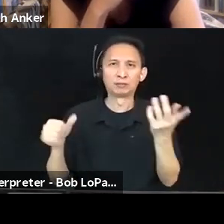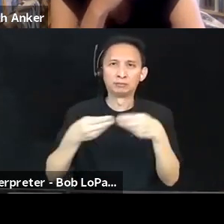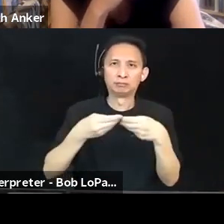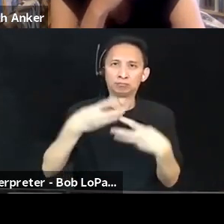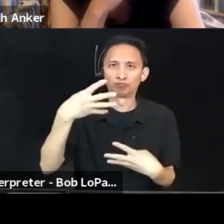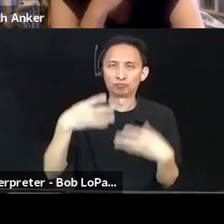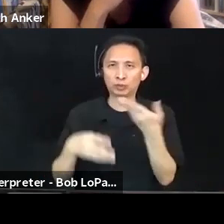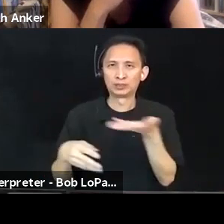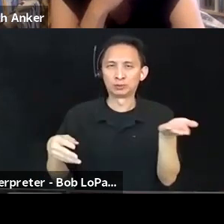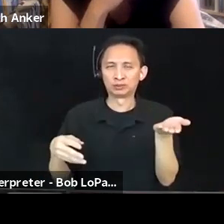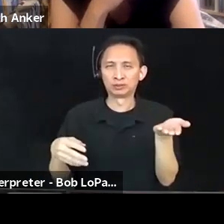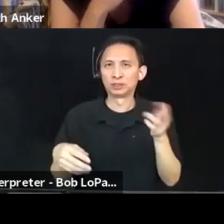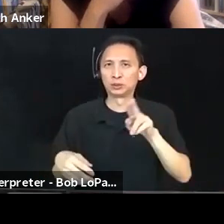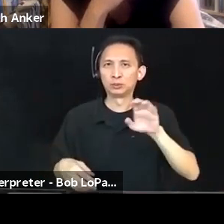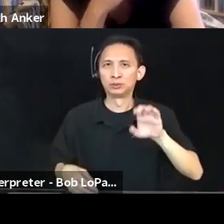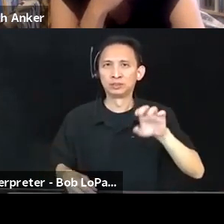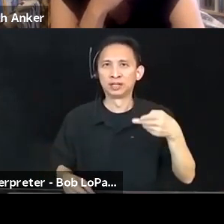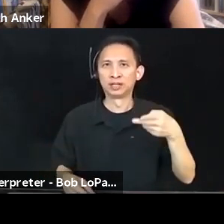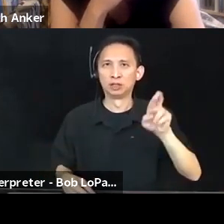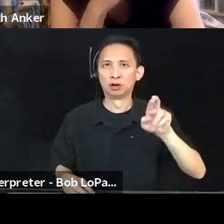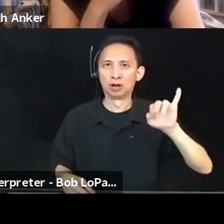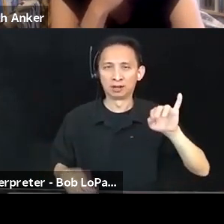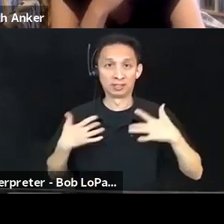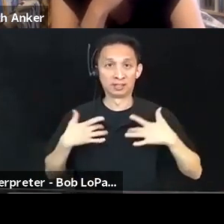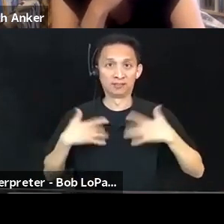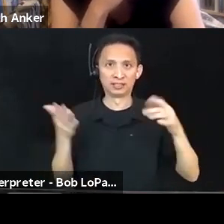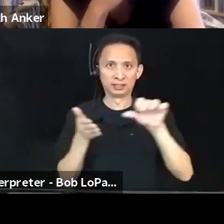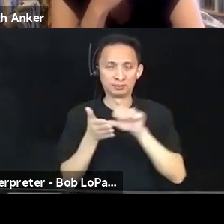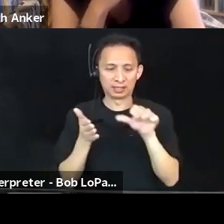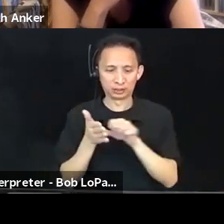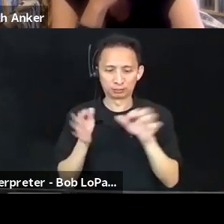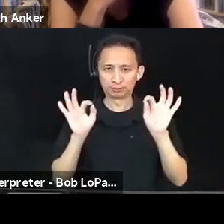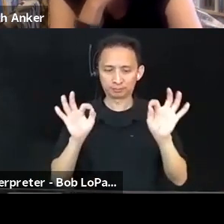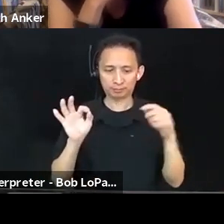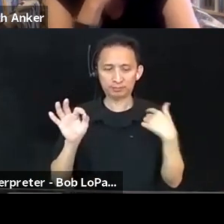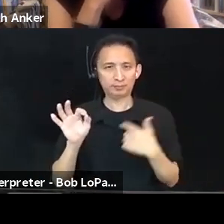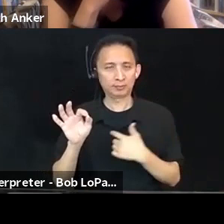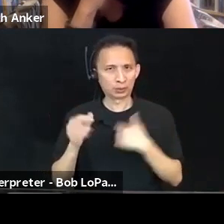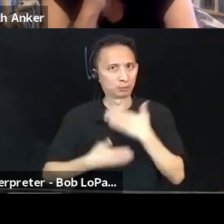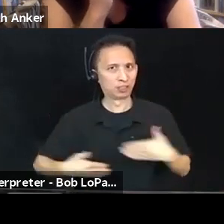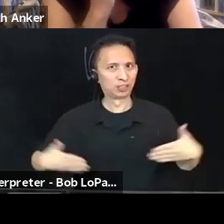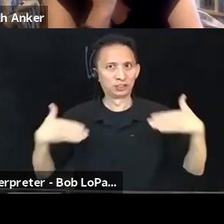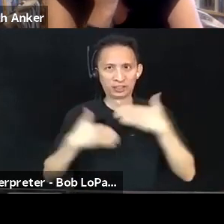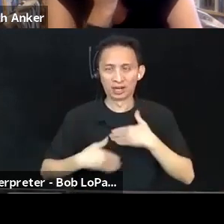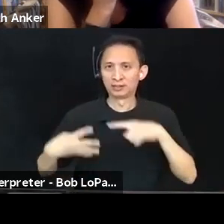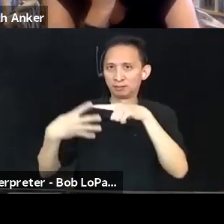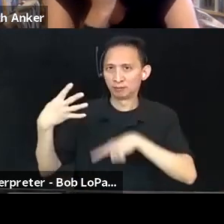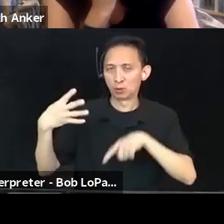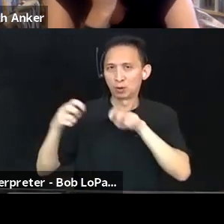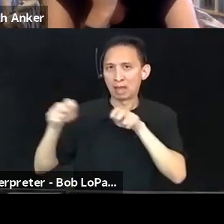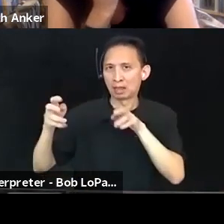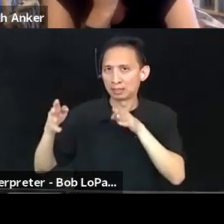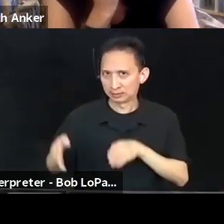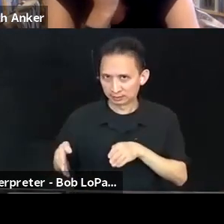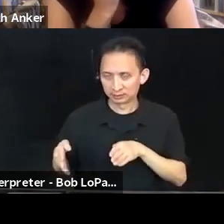our UCHRI events page. We very much appreciate all the